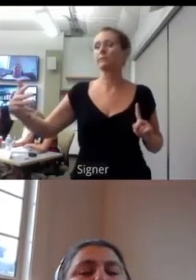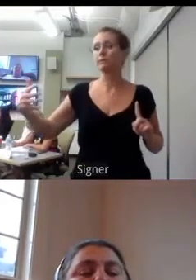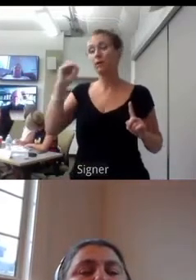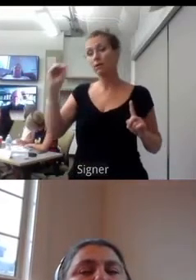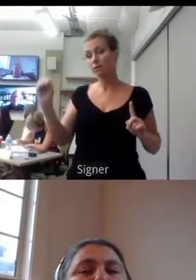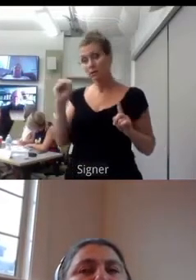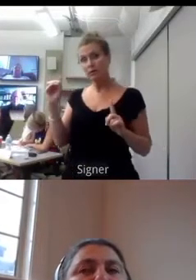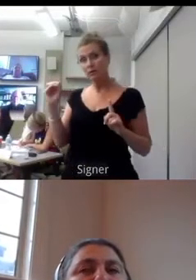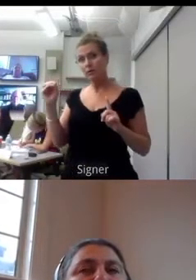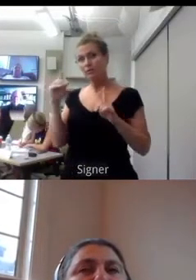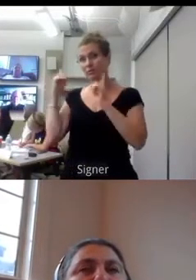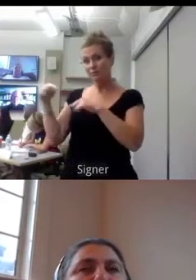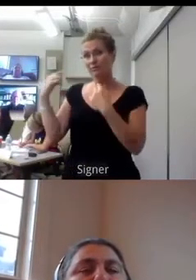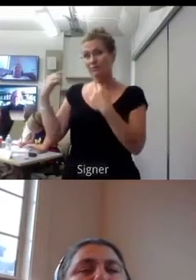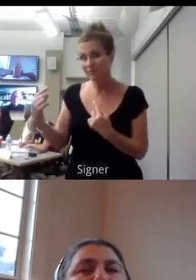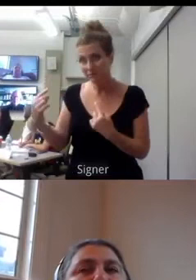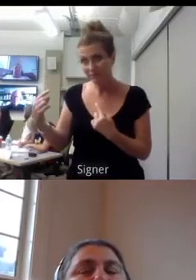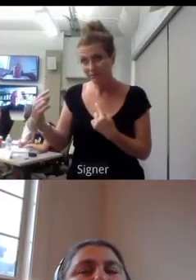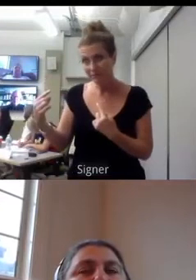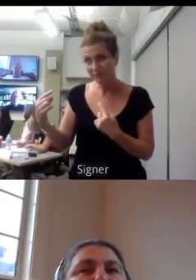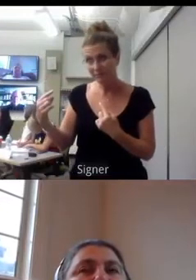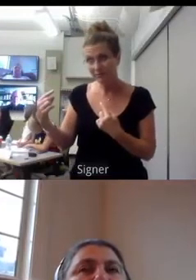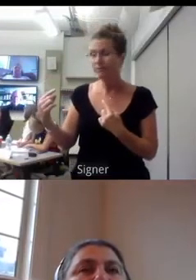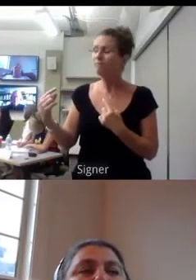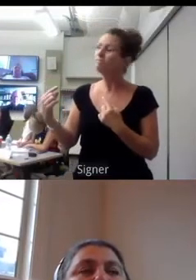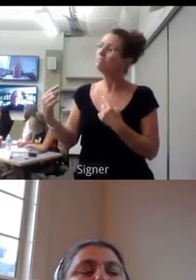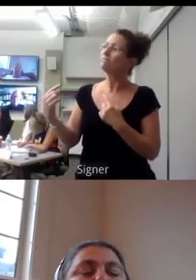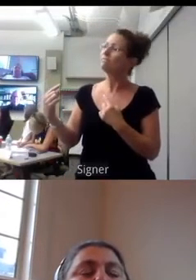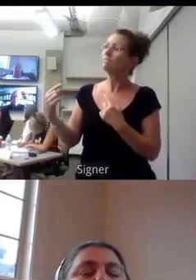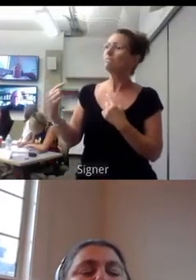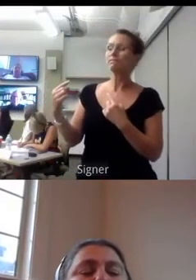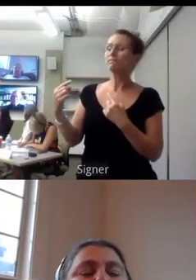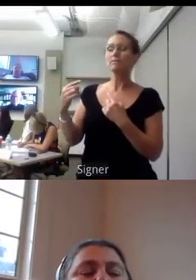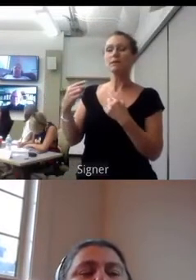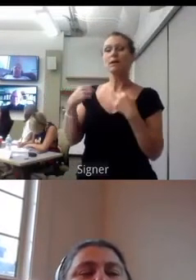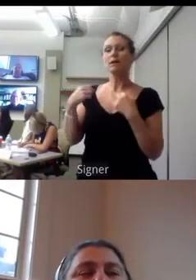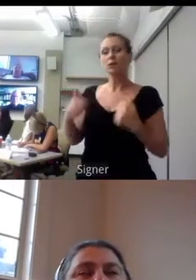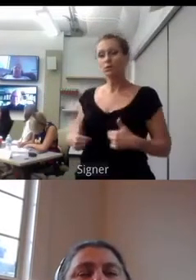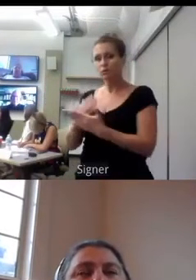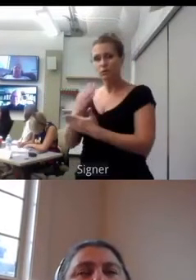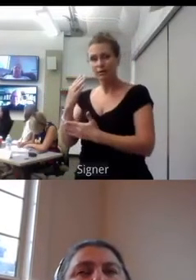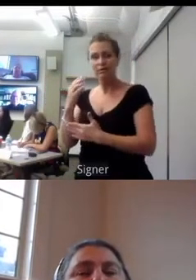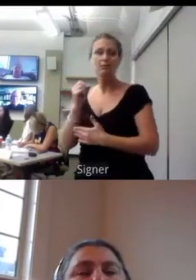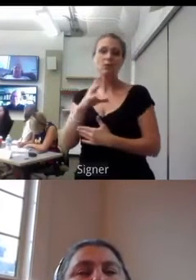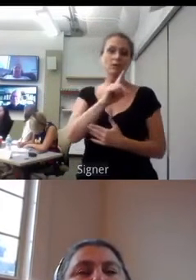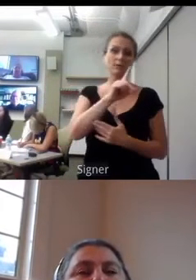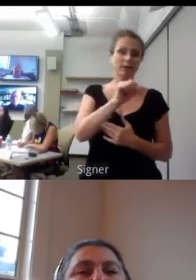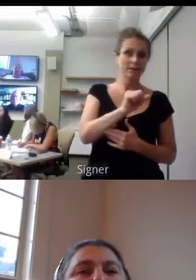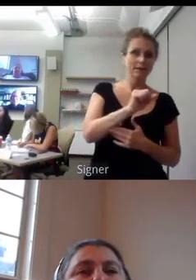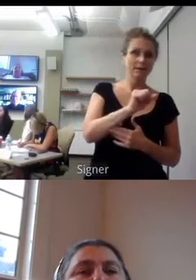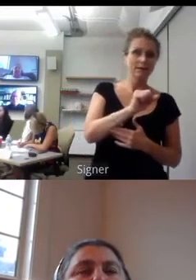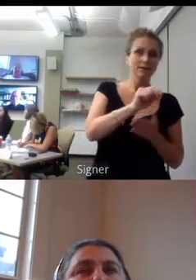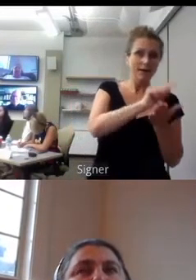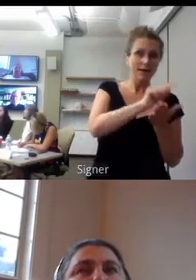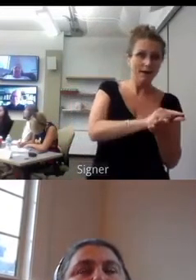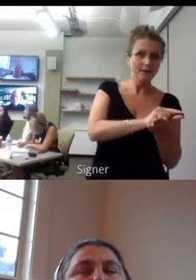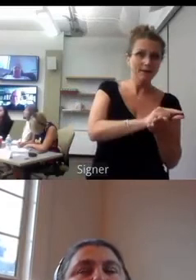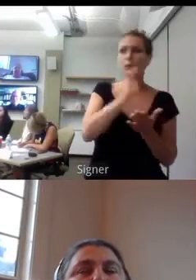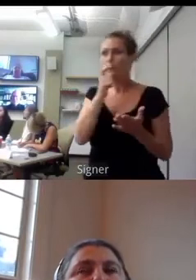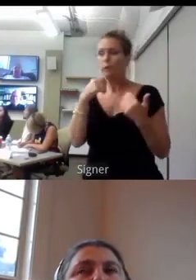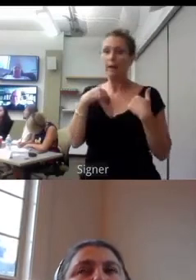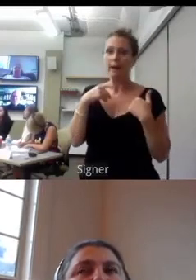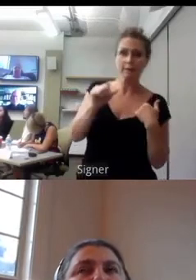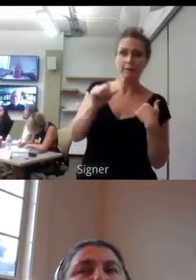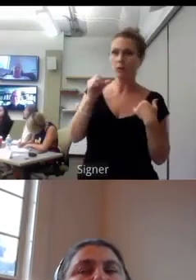door under our Human Rights Code or our Disabilities Act on who has a disability, or that it has suffocated it in